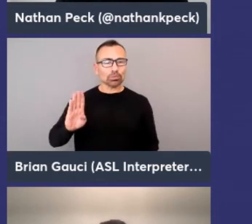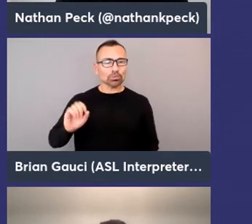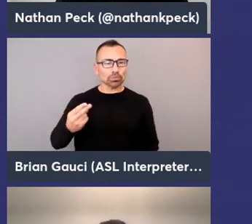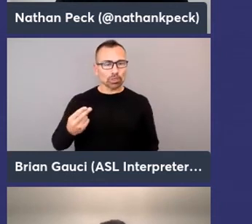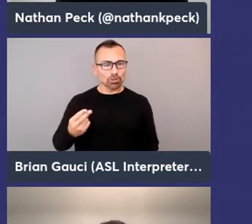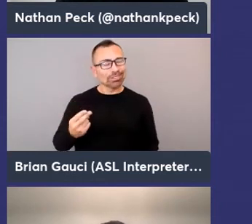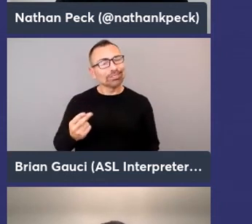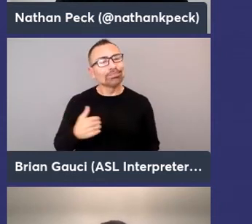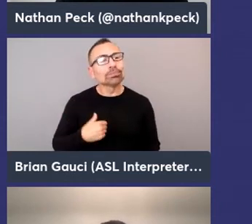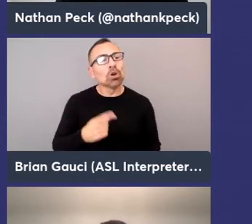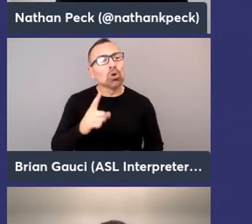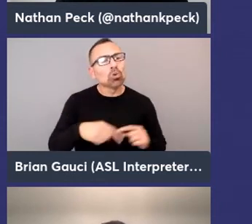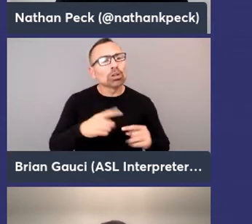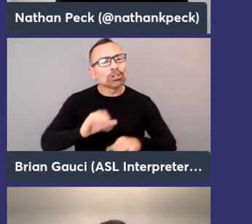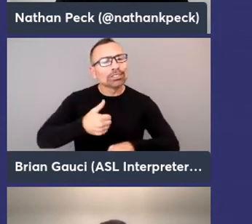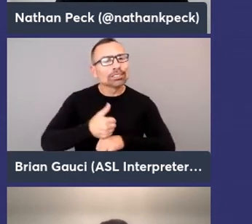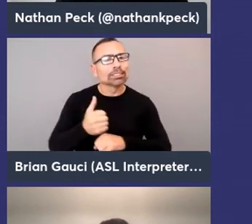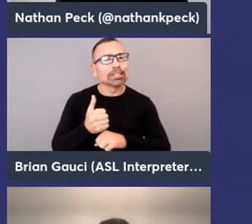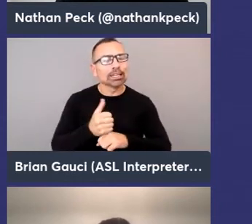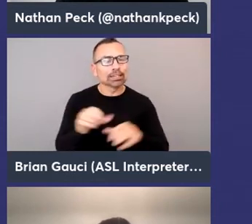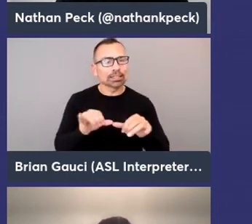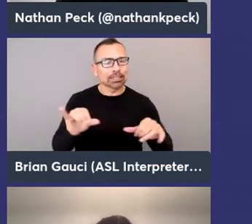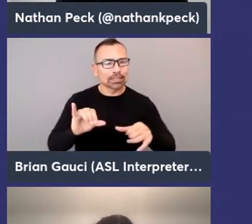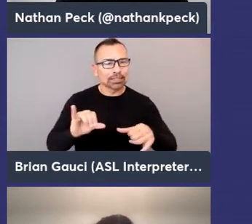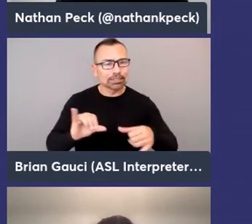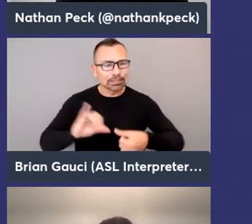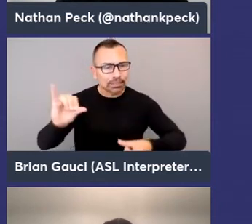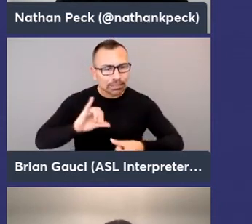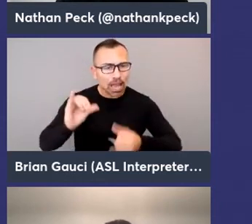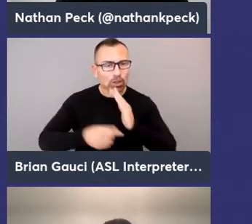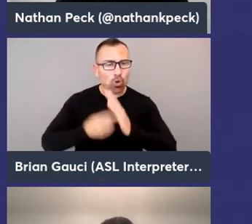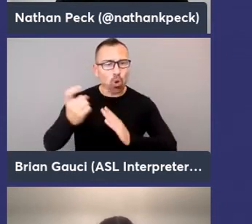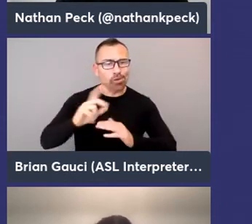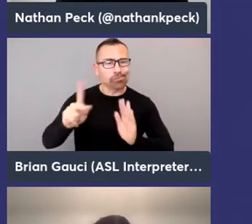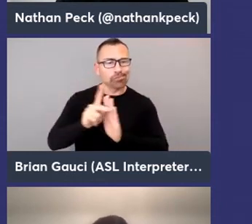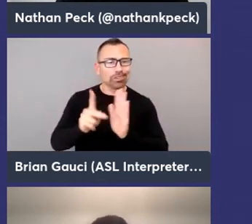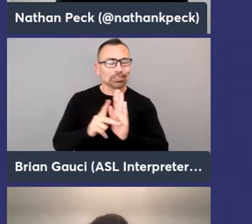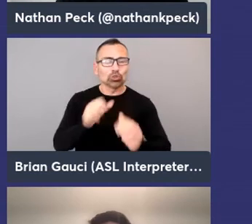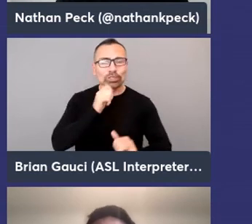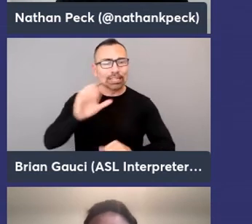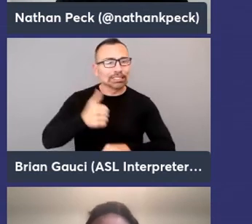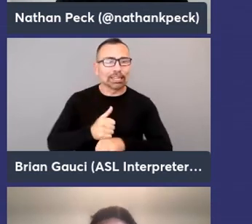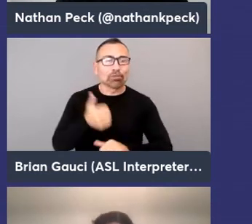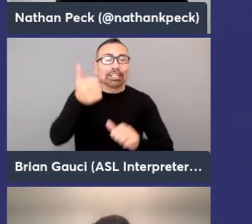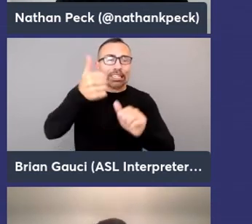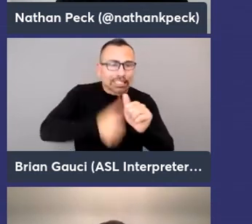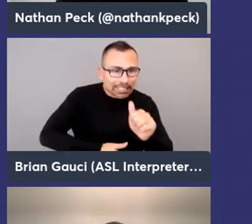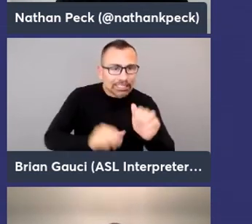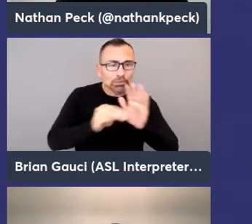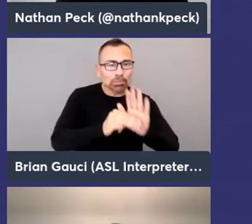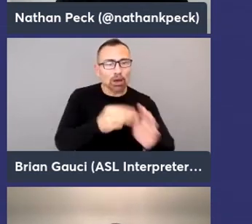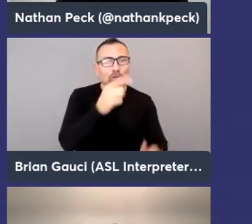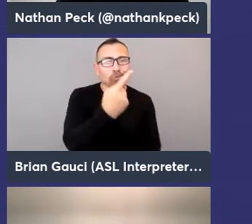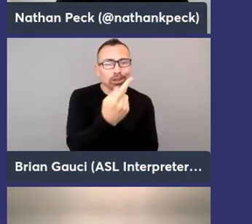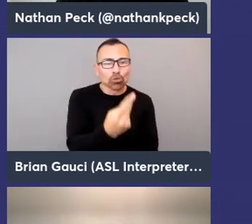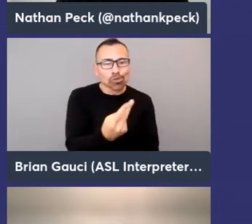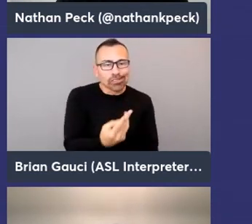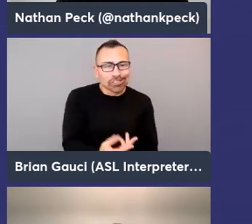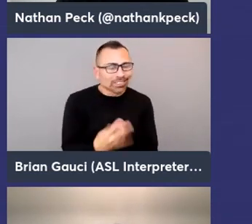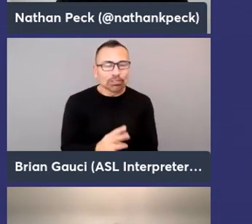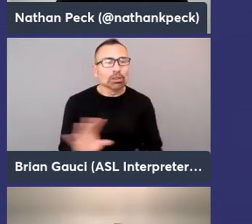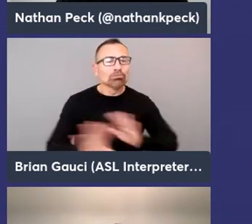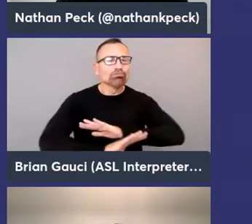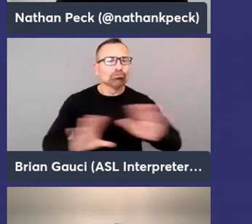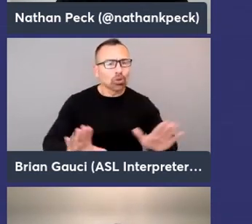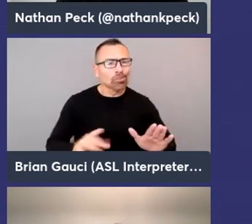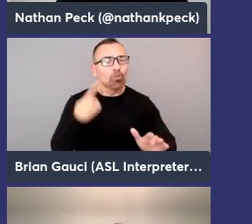auto scaling policies, there's no, like, you're not setting auto scaling policies for 17 models if you have those, right? Like, you're just setting one auto scaling policy for